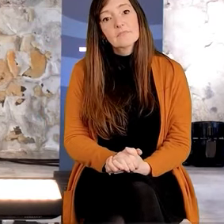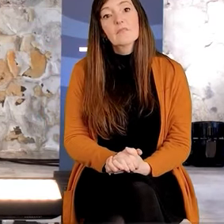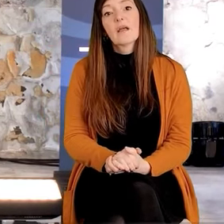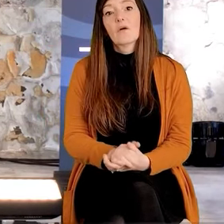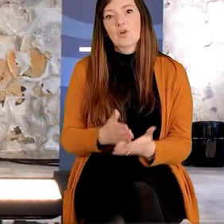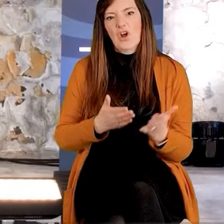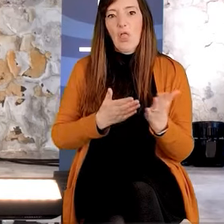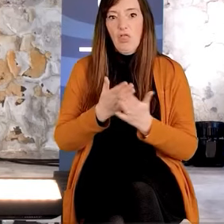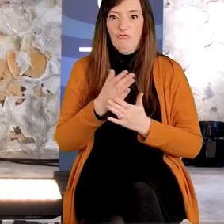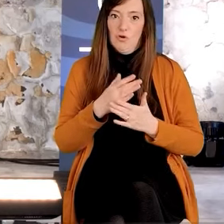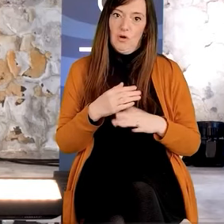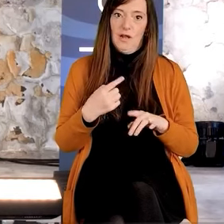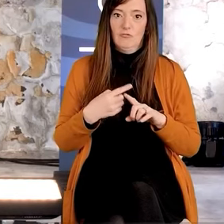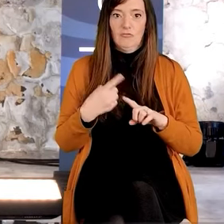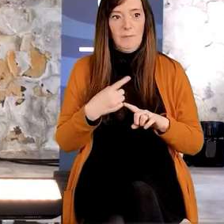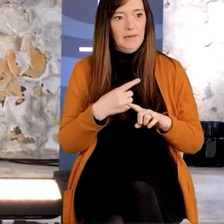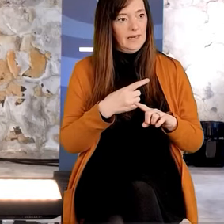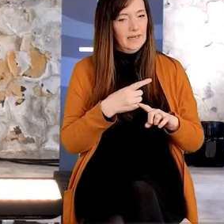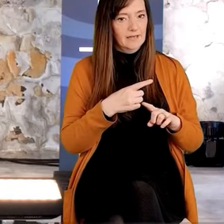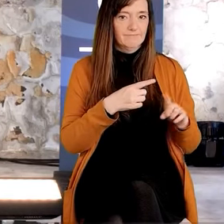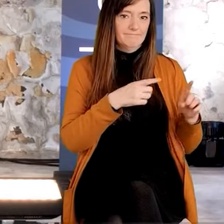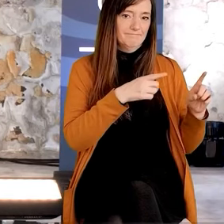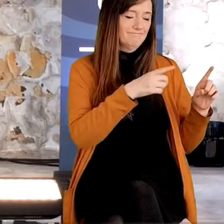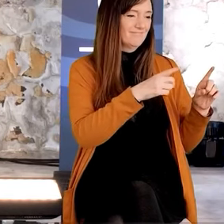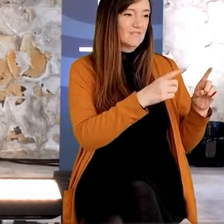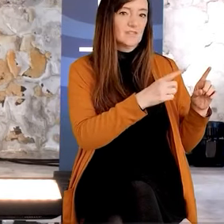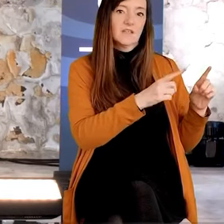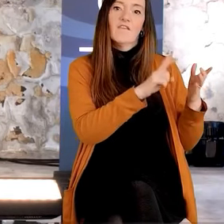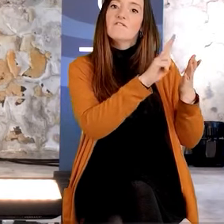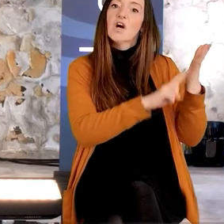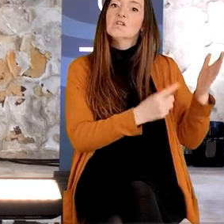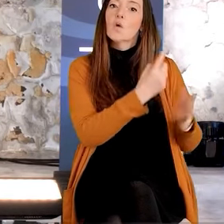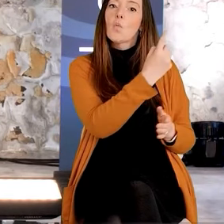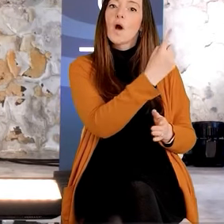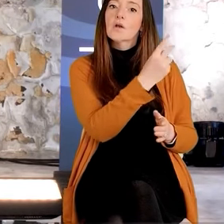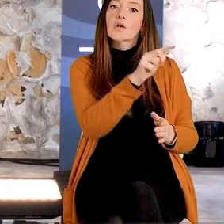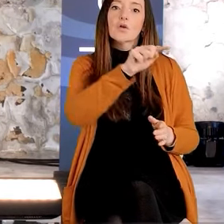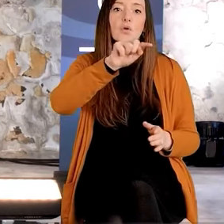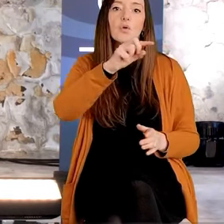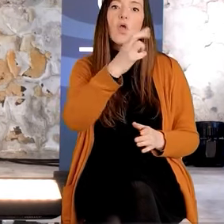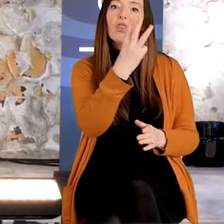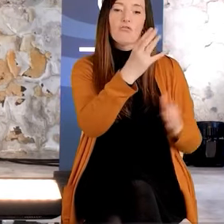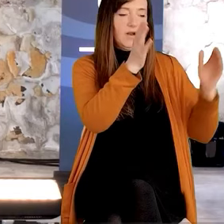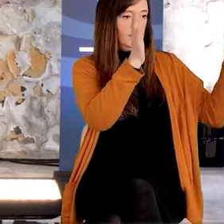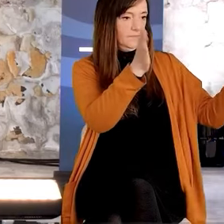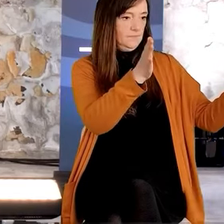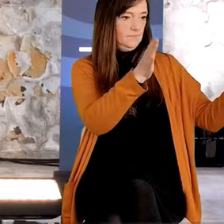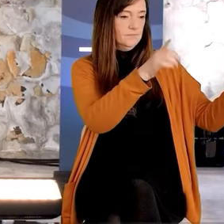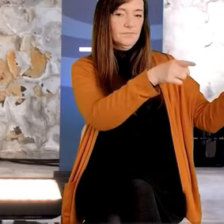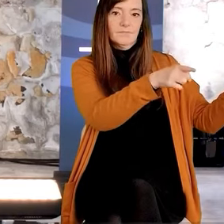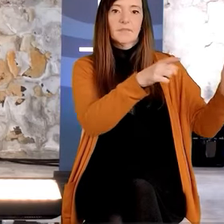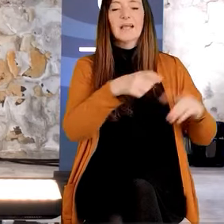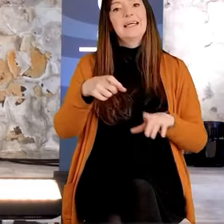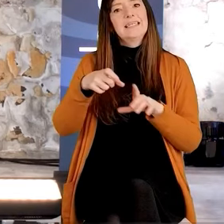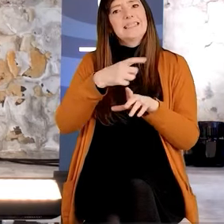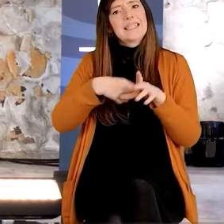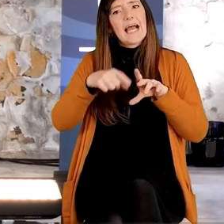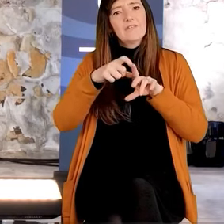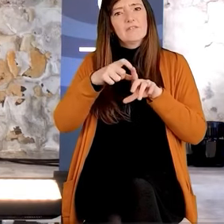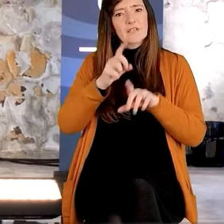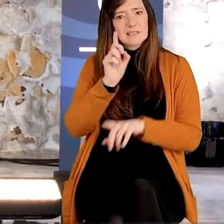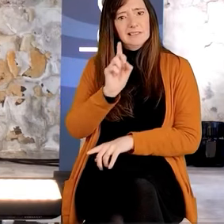11 and 12. And we'll move through them fairly fast. Verses 1 to 3, David says, I'm going to